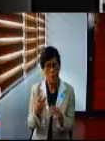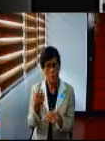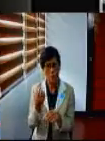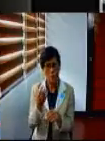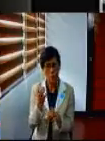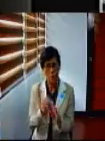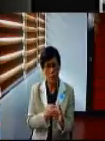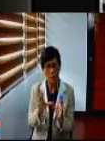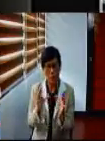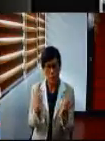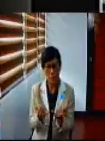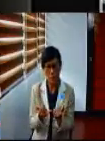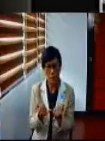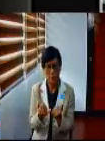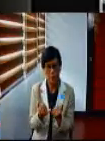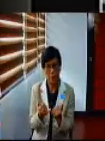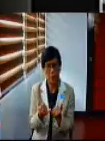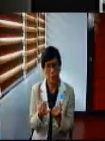to